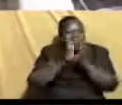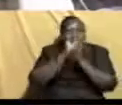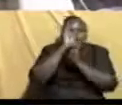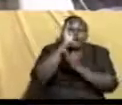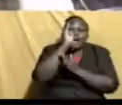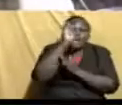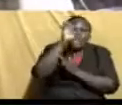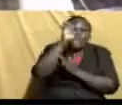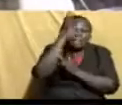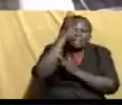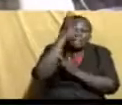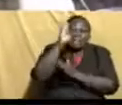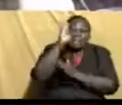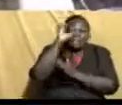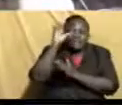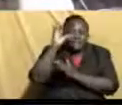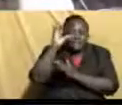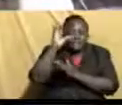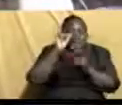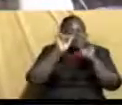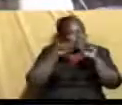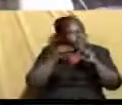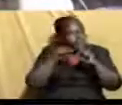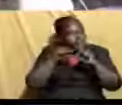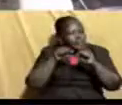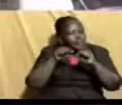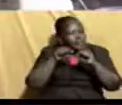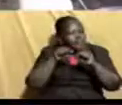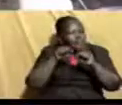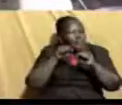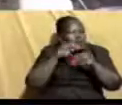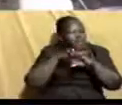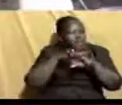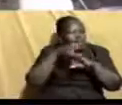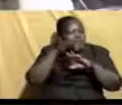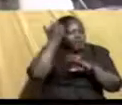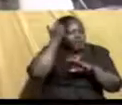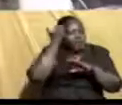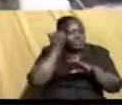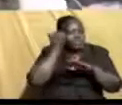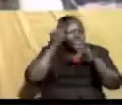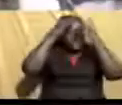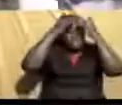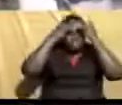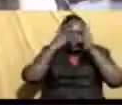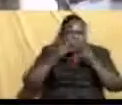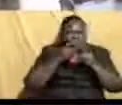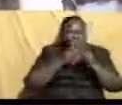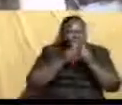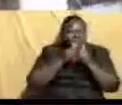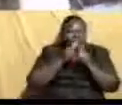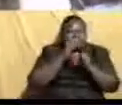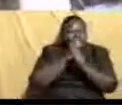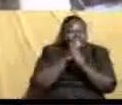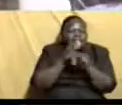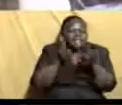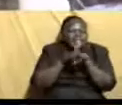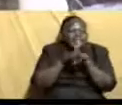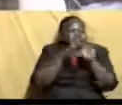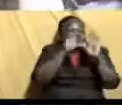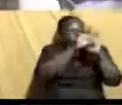should be let go for relying on the court decision that made them to be constitutional.